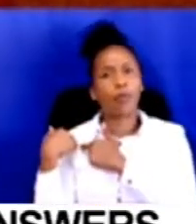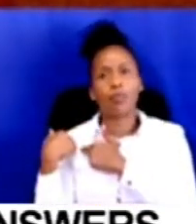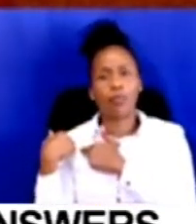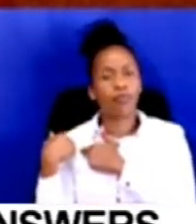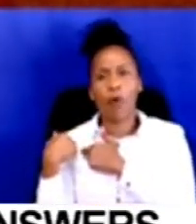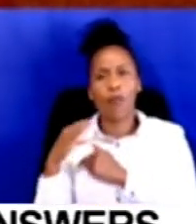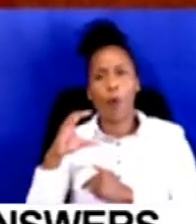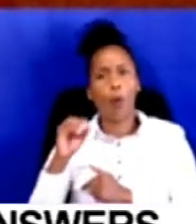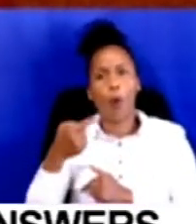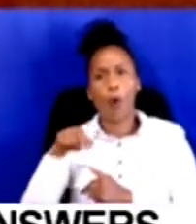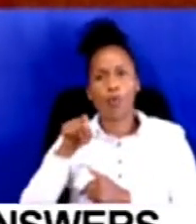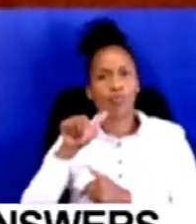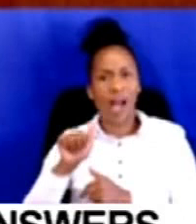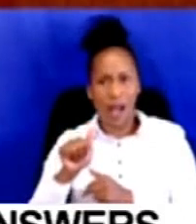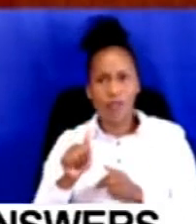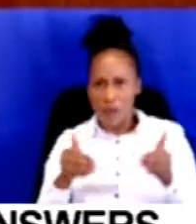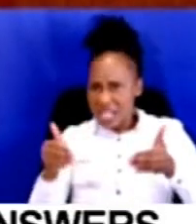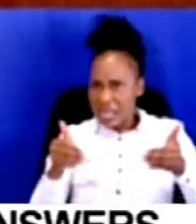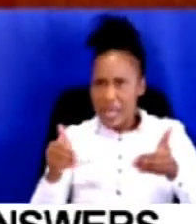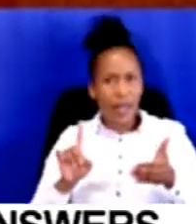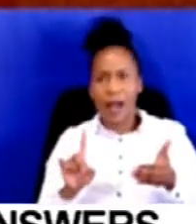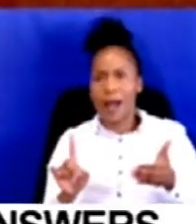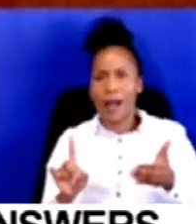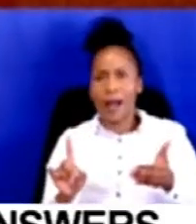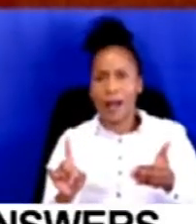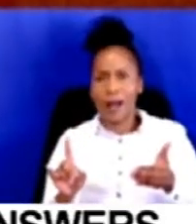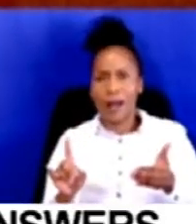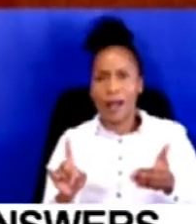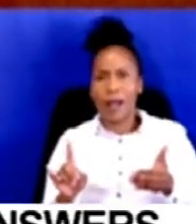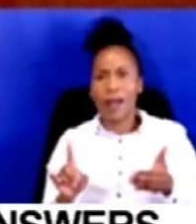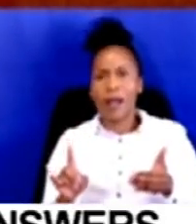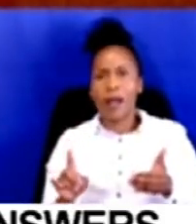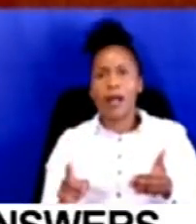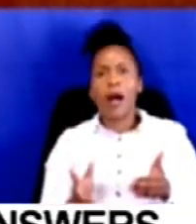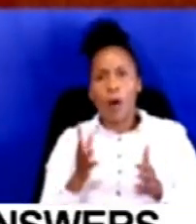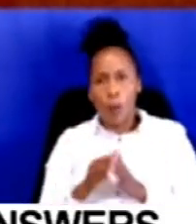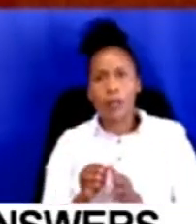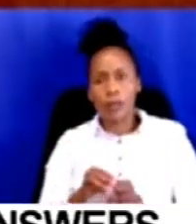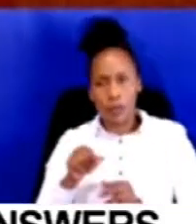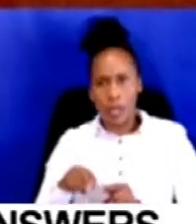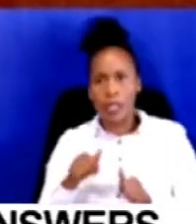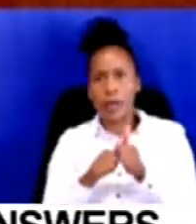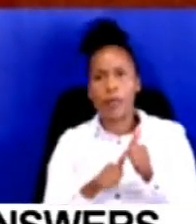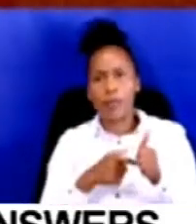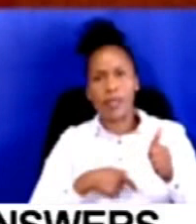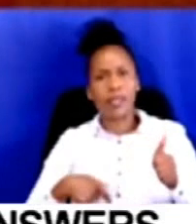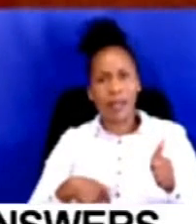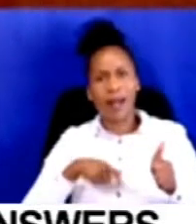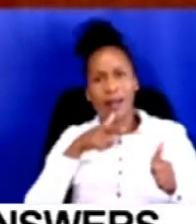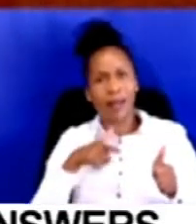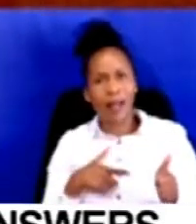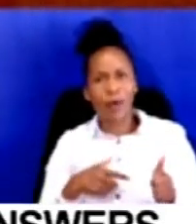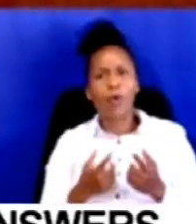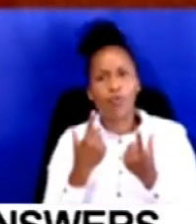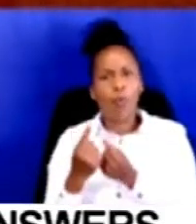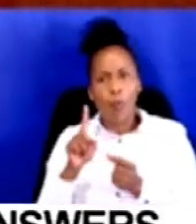COGTA to facilitate, then I wonder what your Deputy Minister, and of course the Minister herself, have been doing in their offices for the